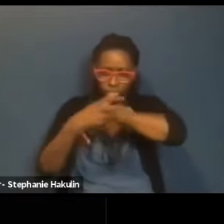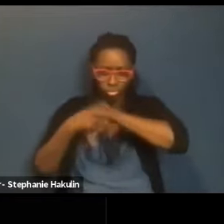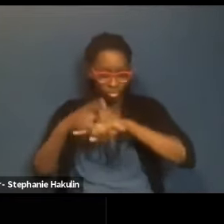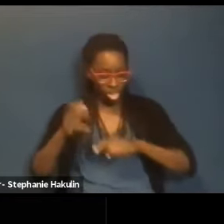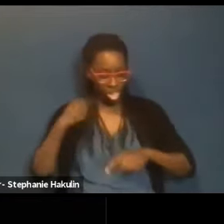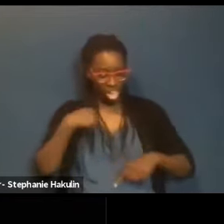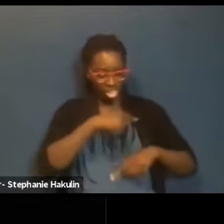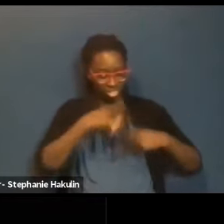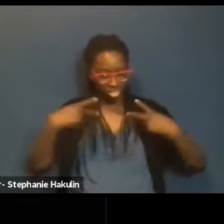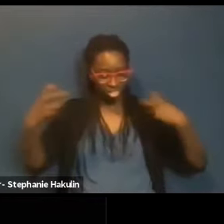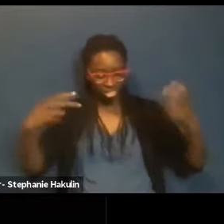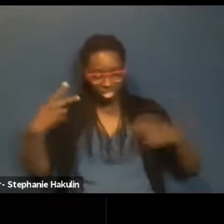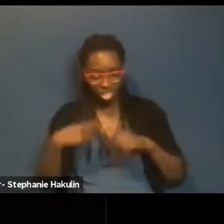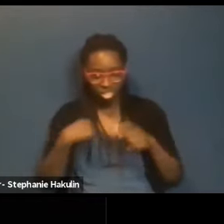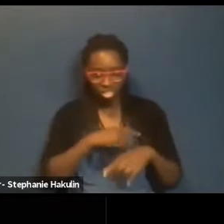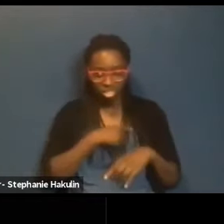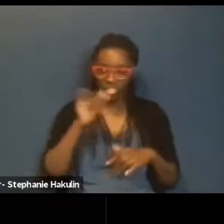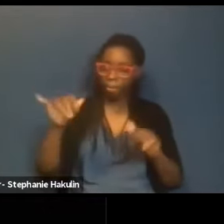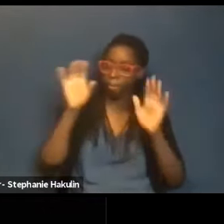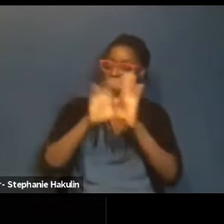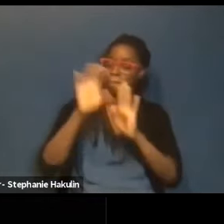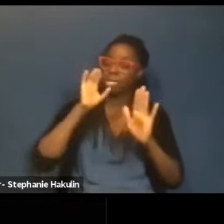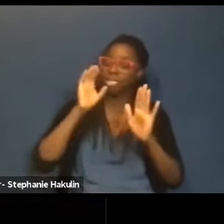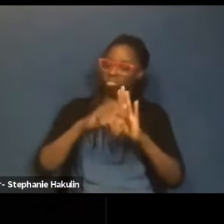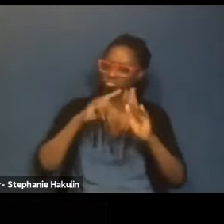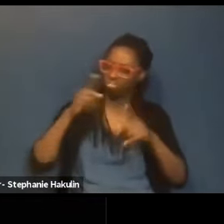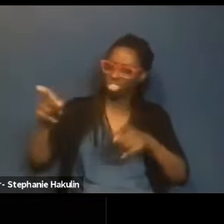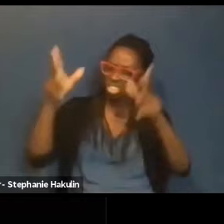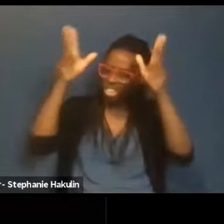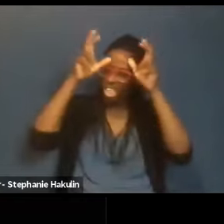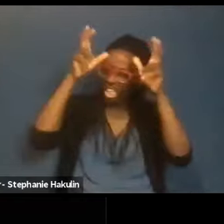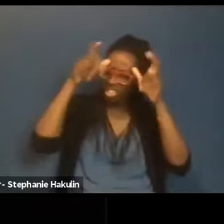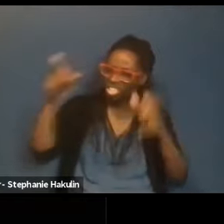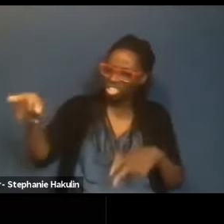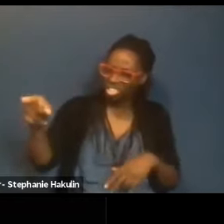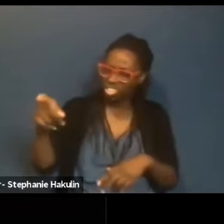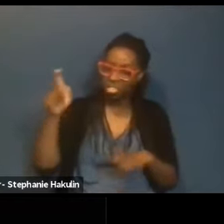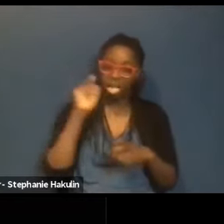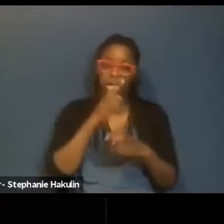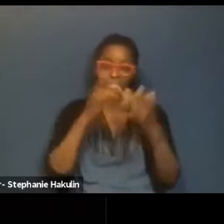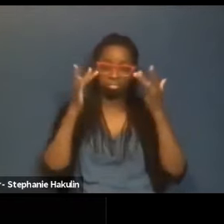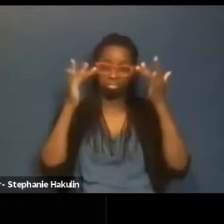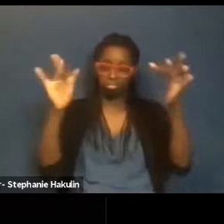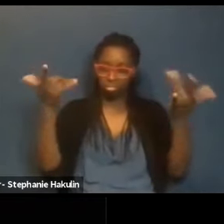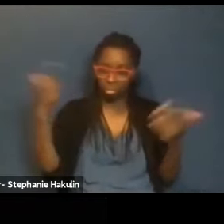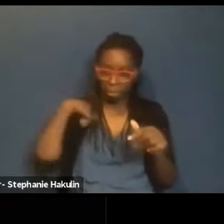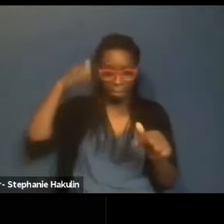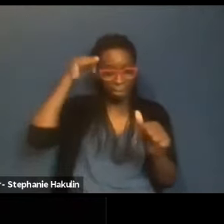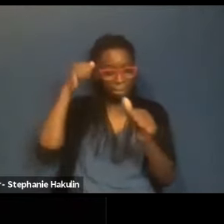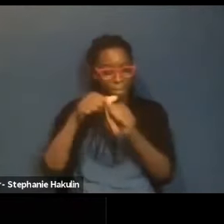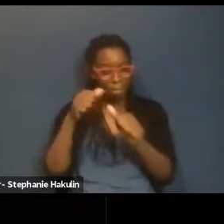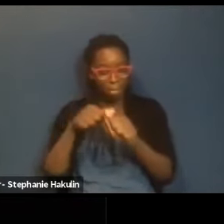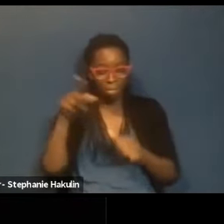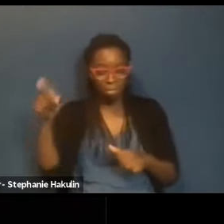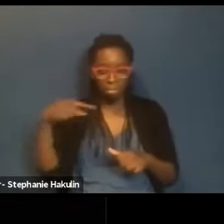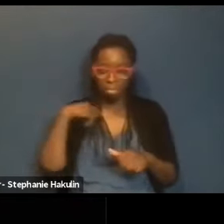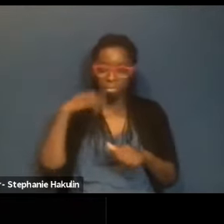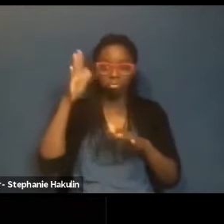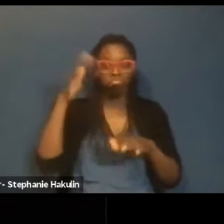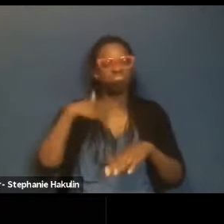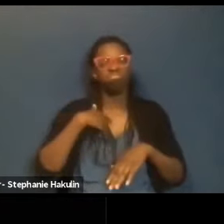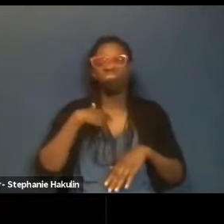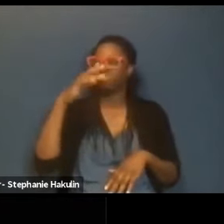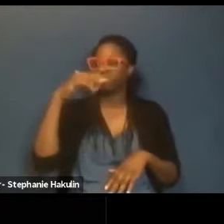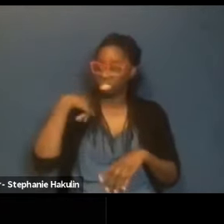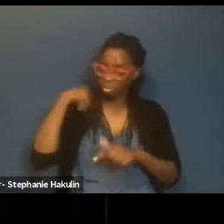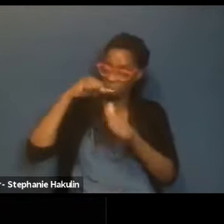Shaitan. Blue-eyed in porcelain, we remember our history and do not forget where the iron seeps from. My